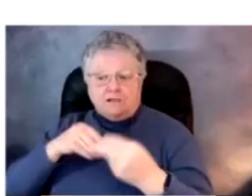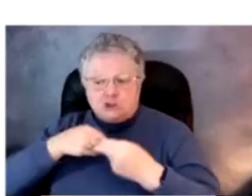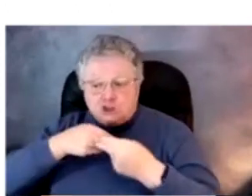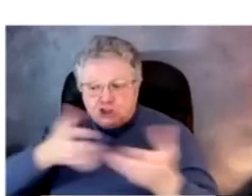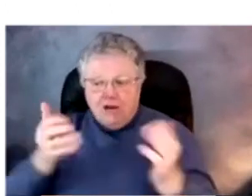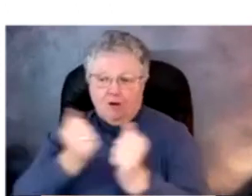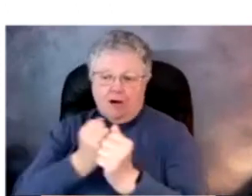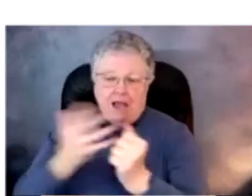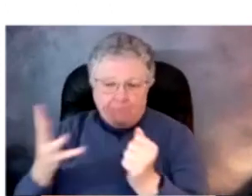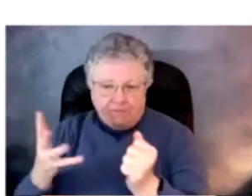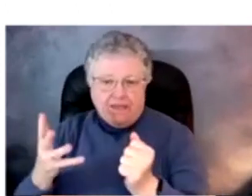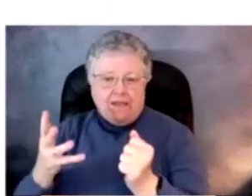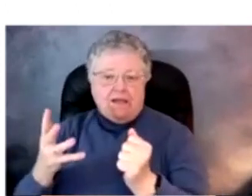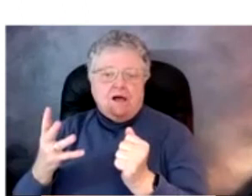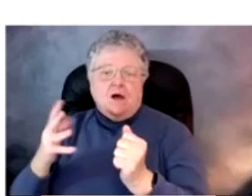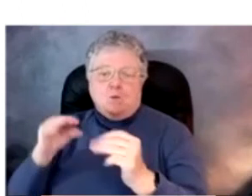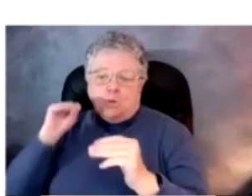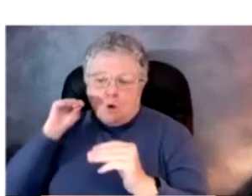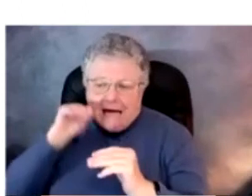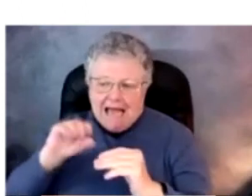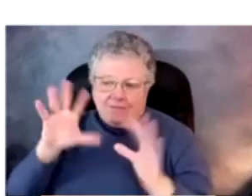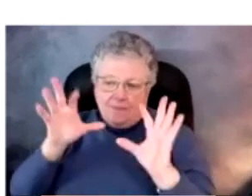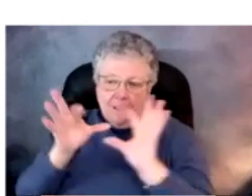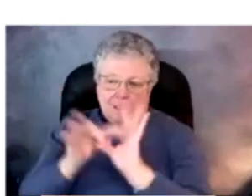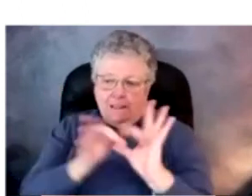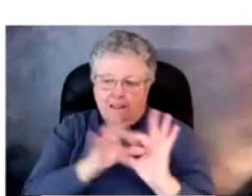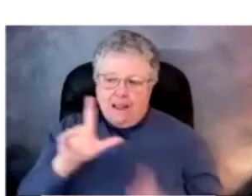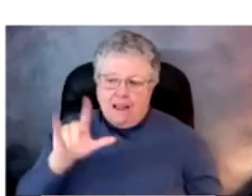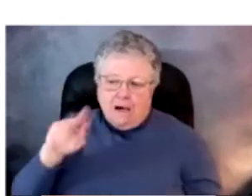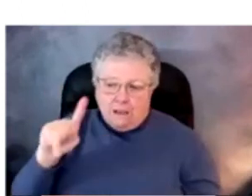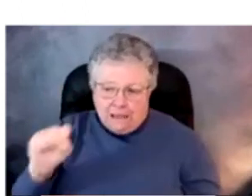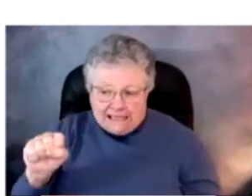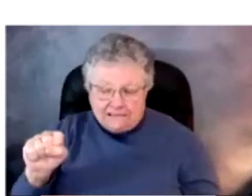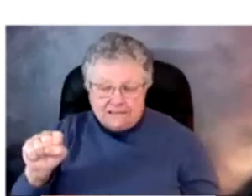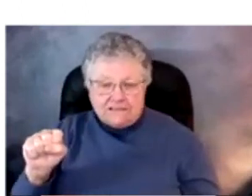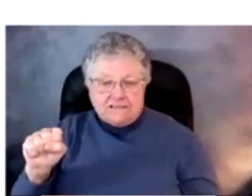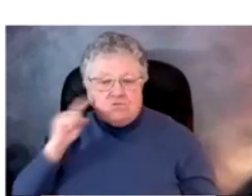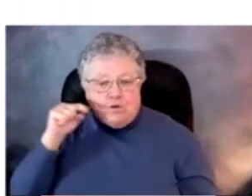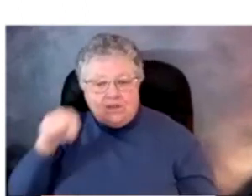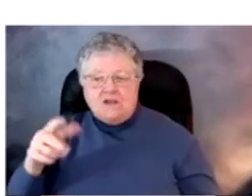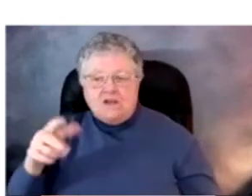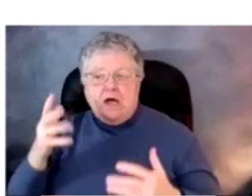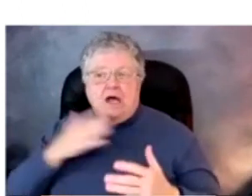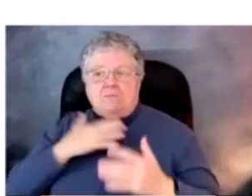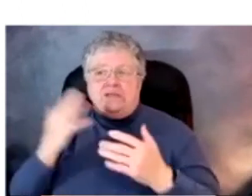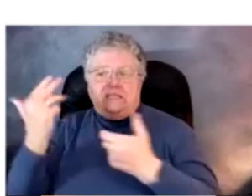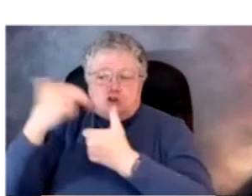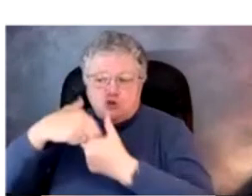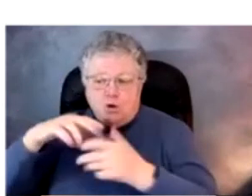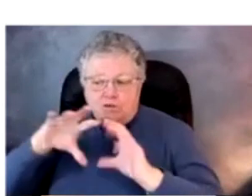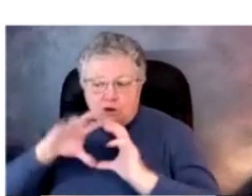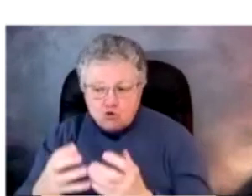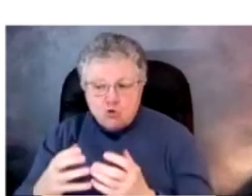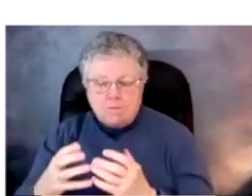stuff. Please join our group. We try to meet semi-regularly. People can join